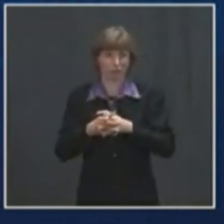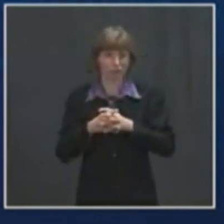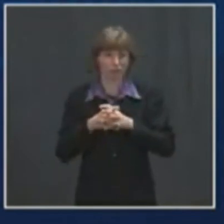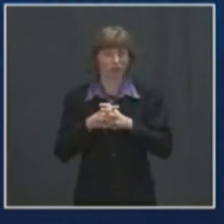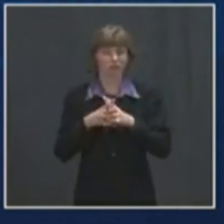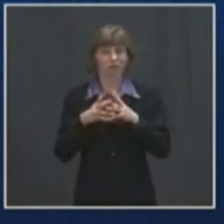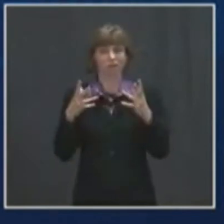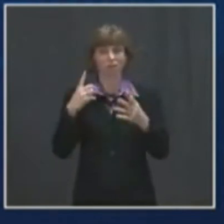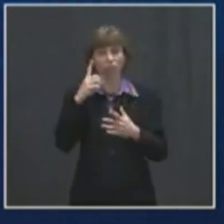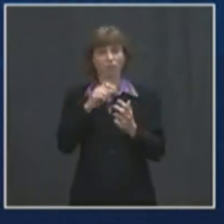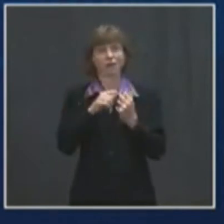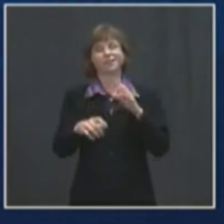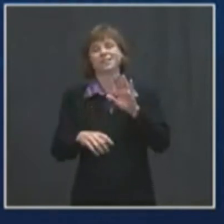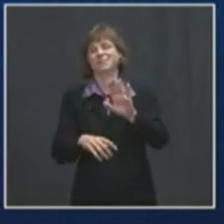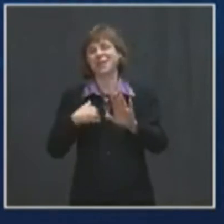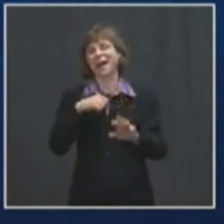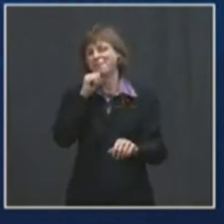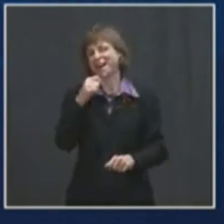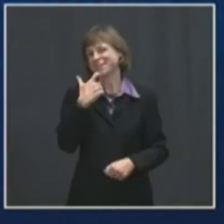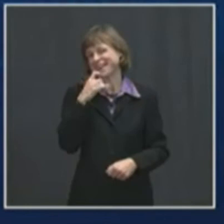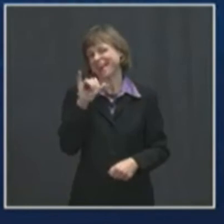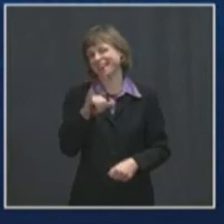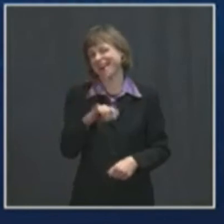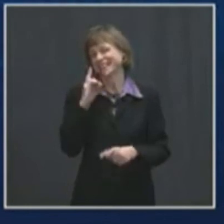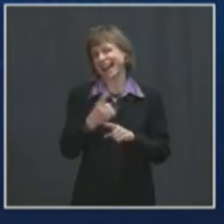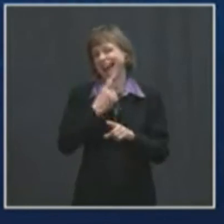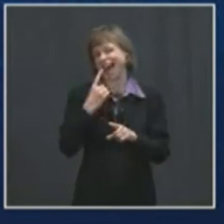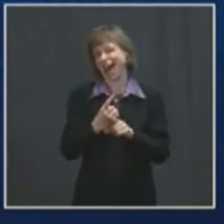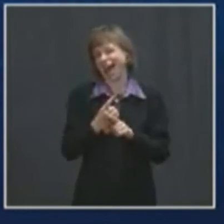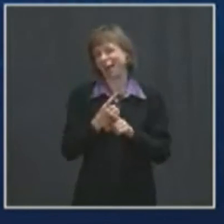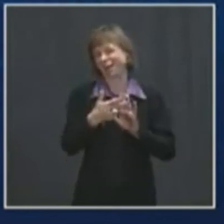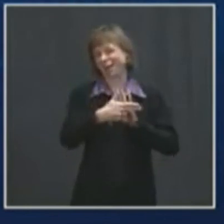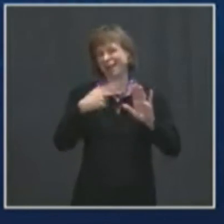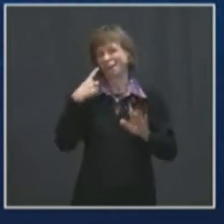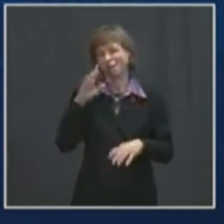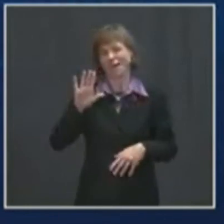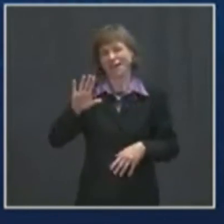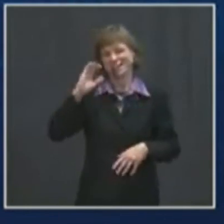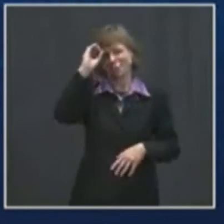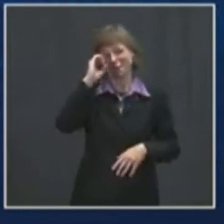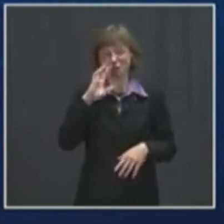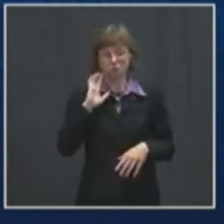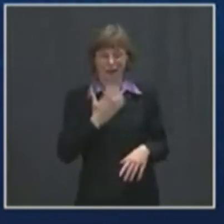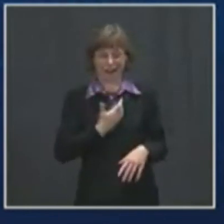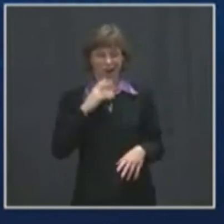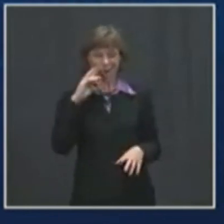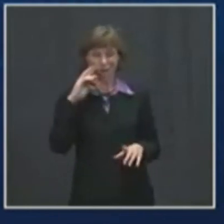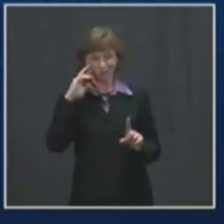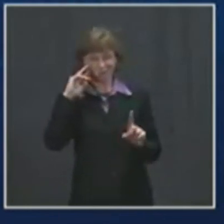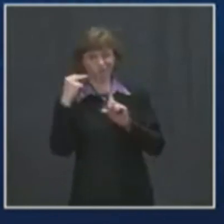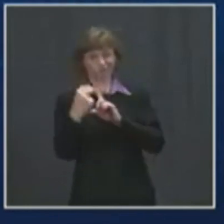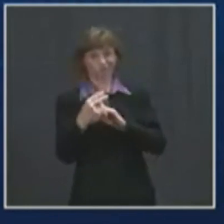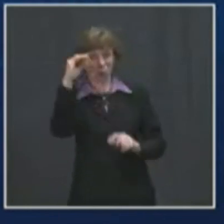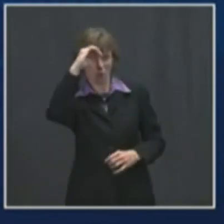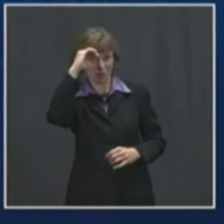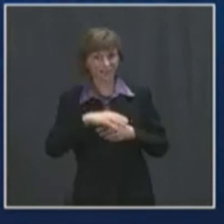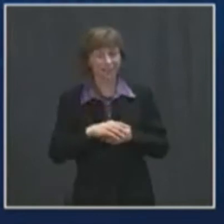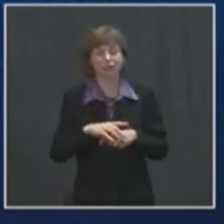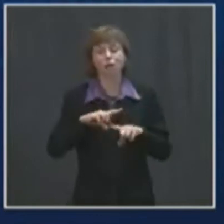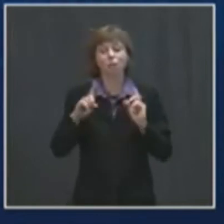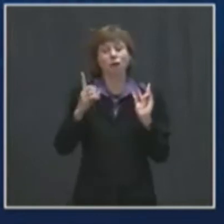Well, I wouldn't say that's an accurate characterization of his view or the view of any of us. Just to note, even as the package